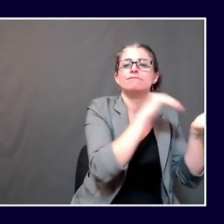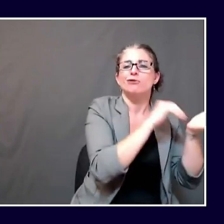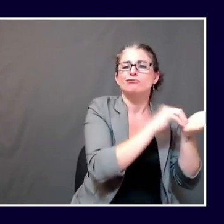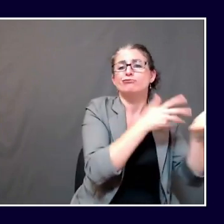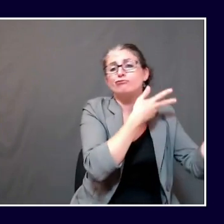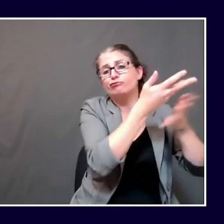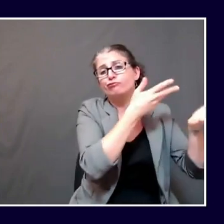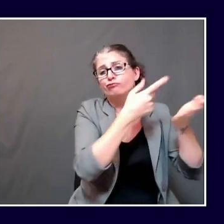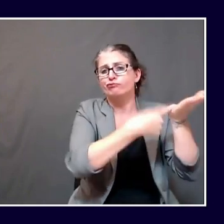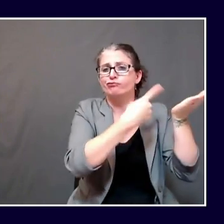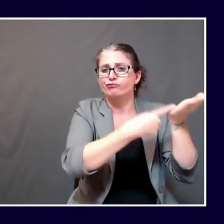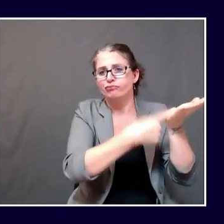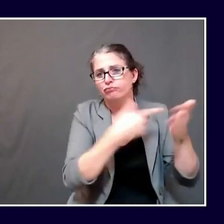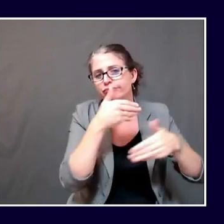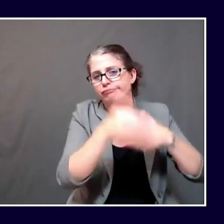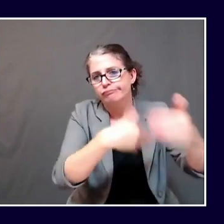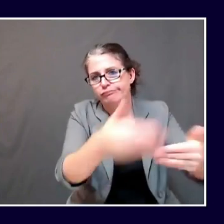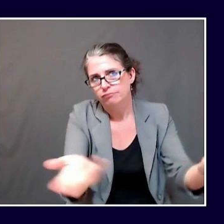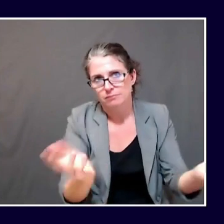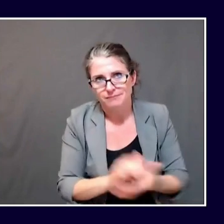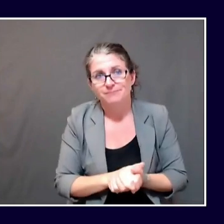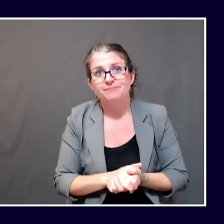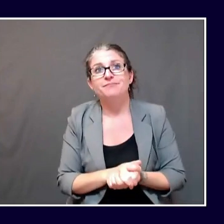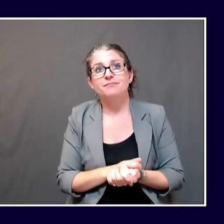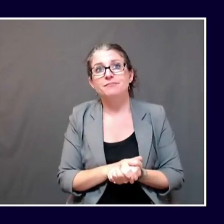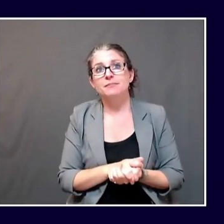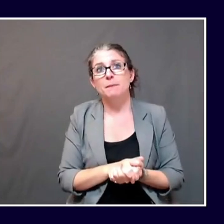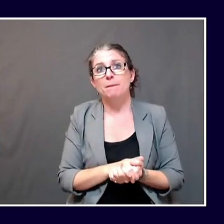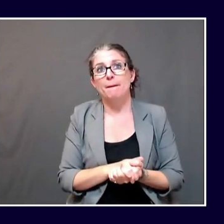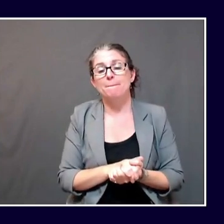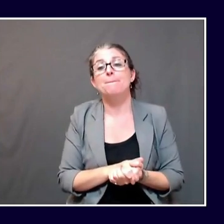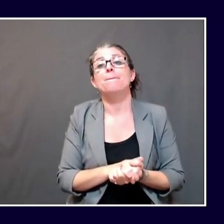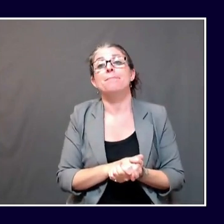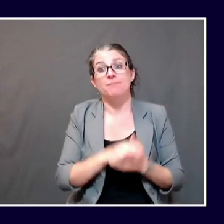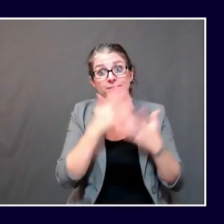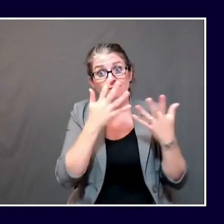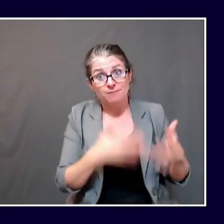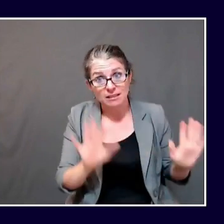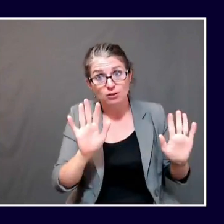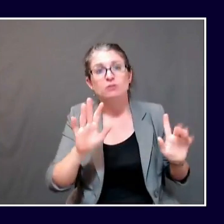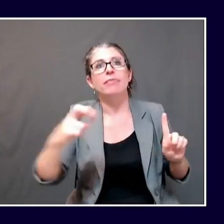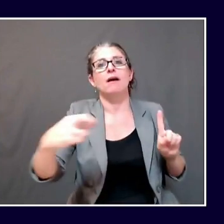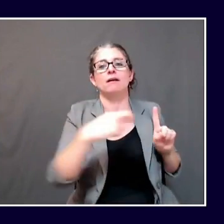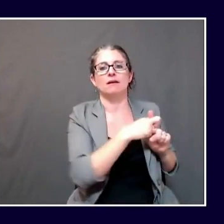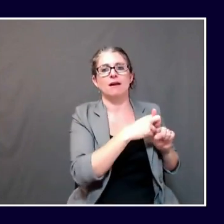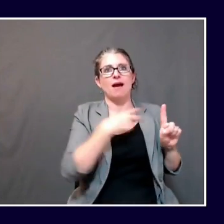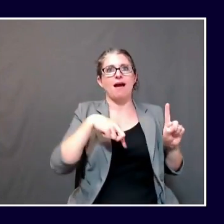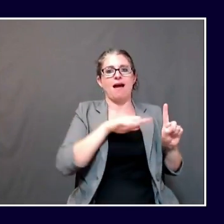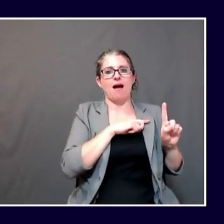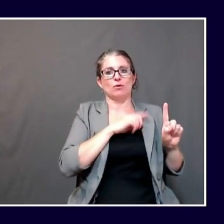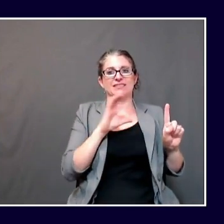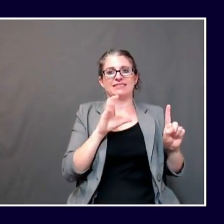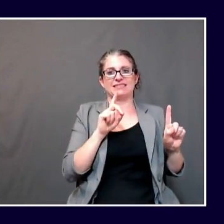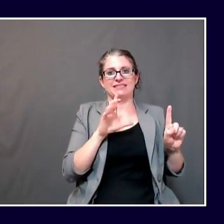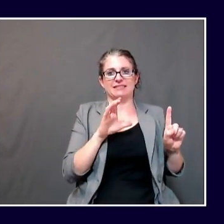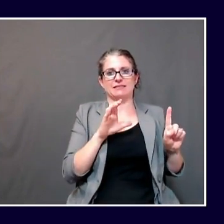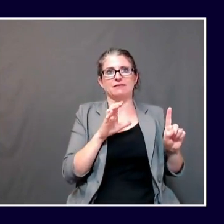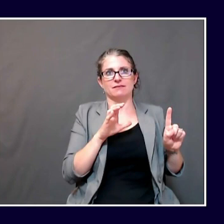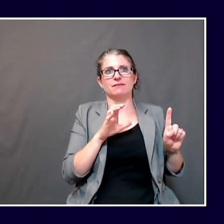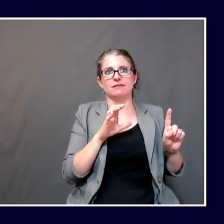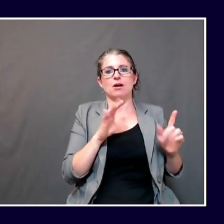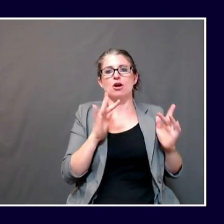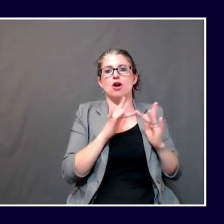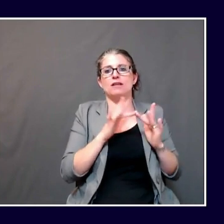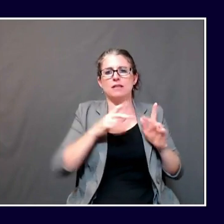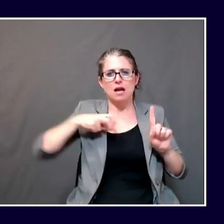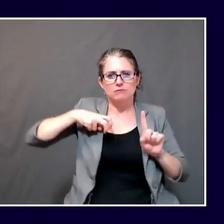the upstream questions, are where we ask about potential associations with other known outbreaks. What